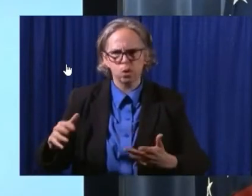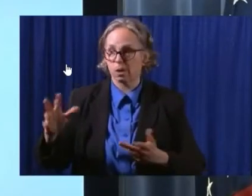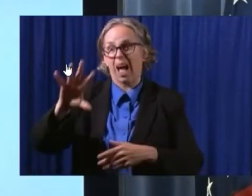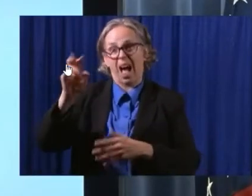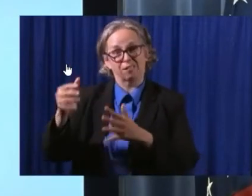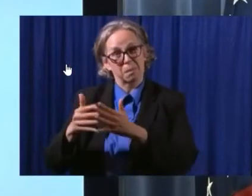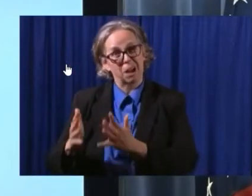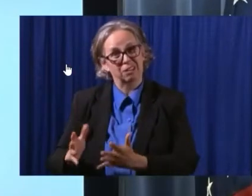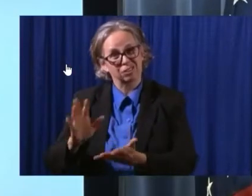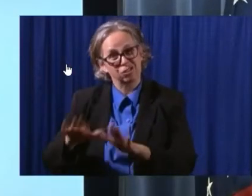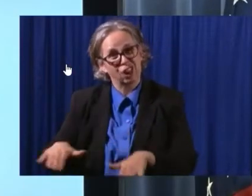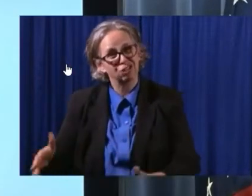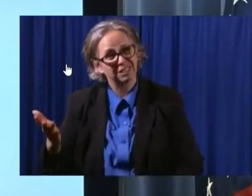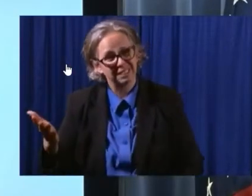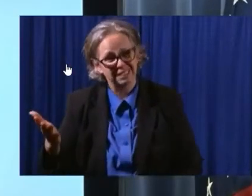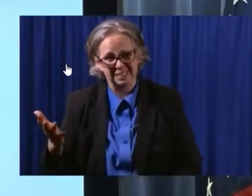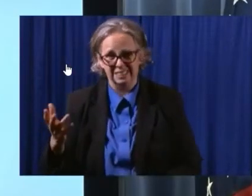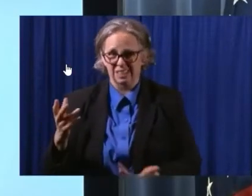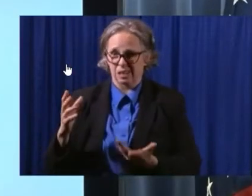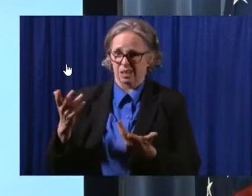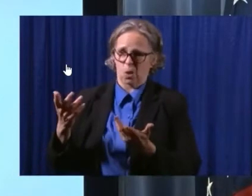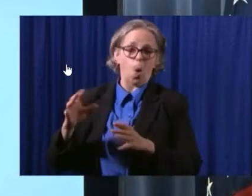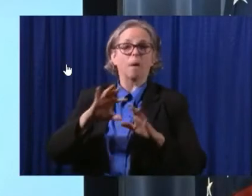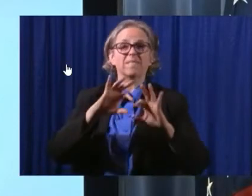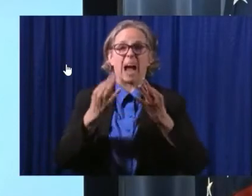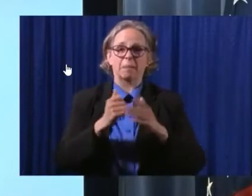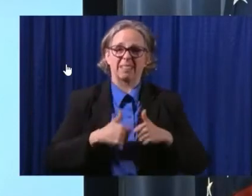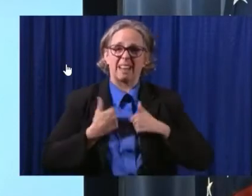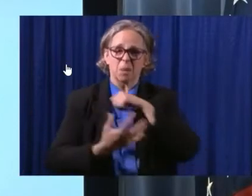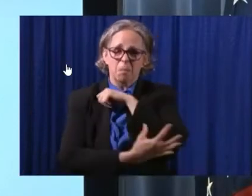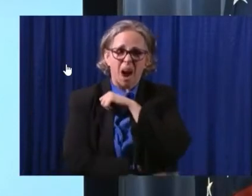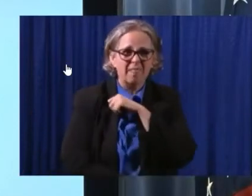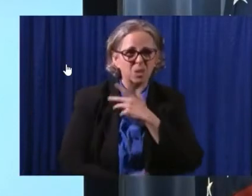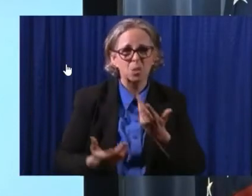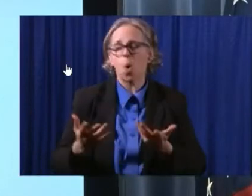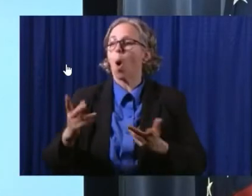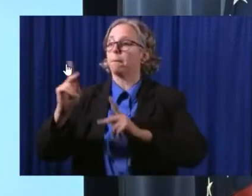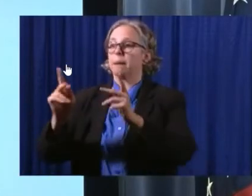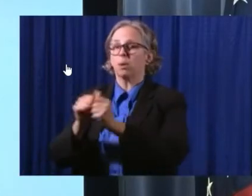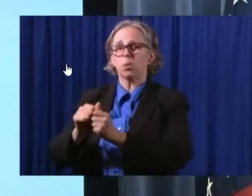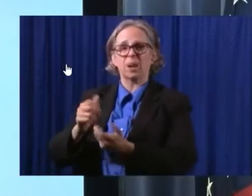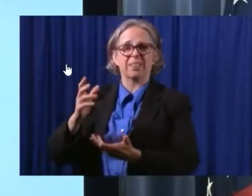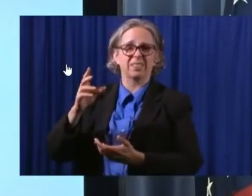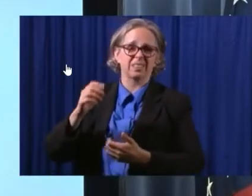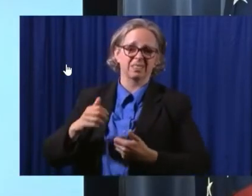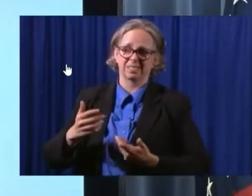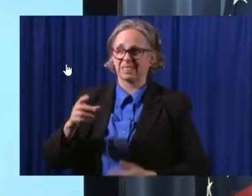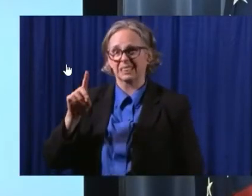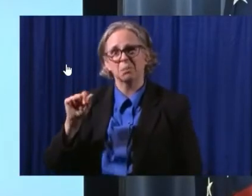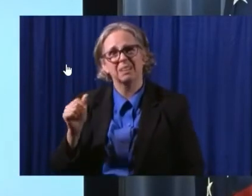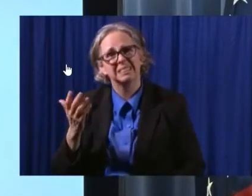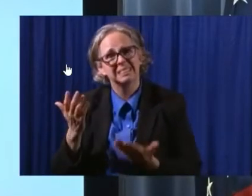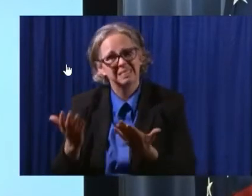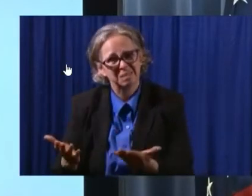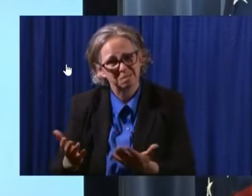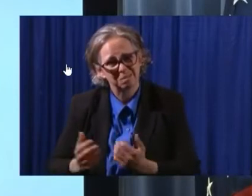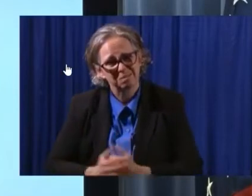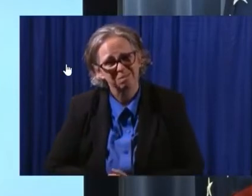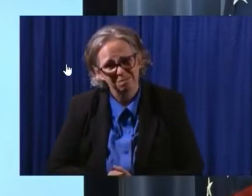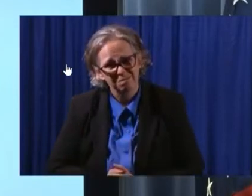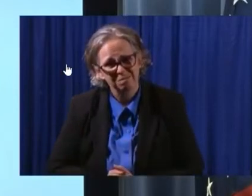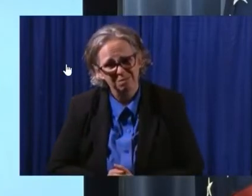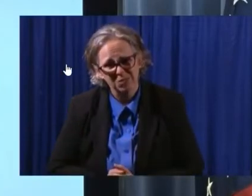disabilities. So what I would tell parents is, number one, stay current on your well